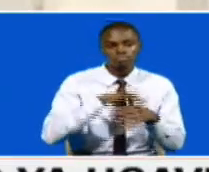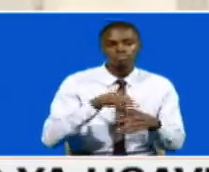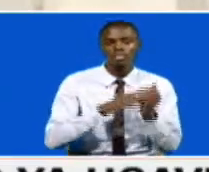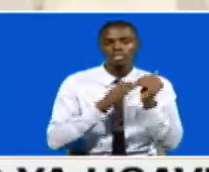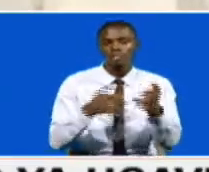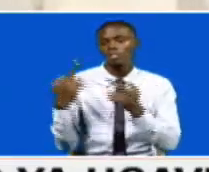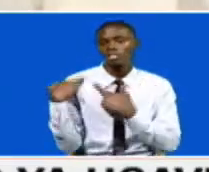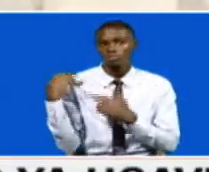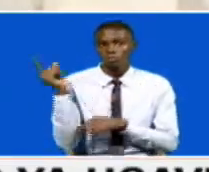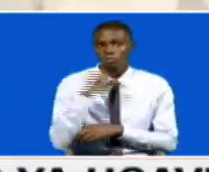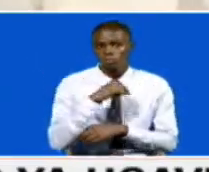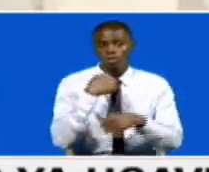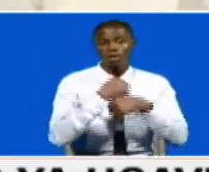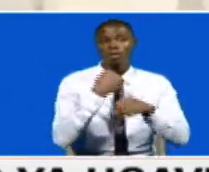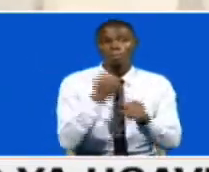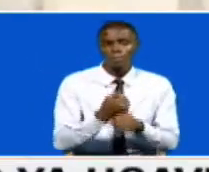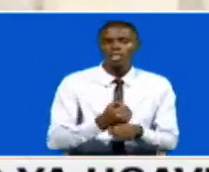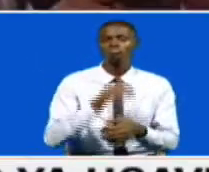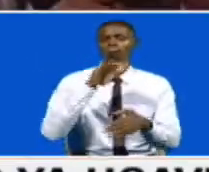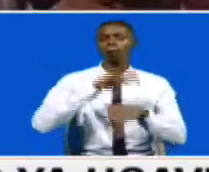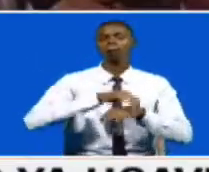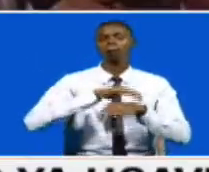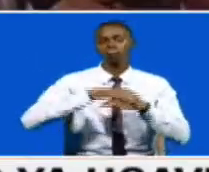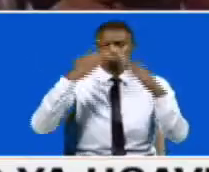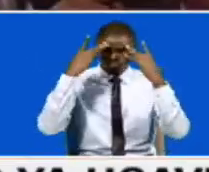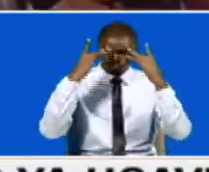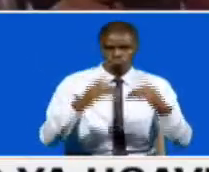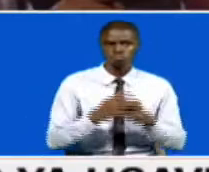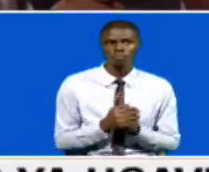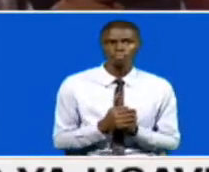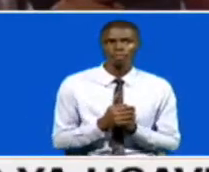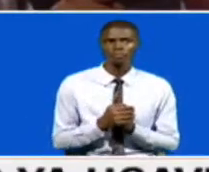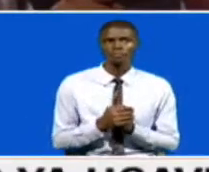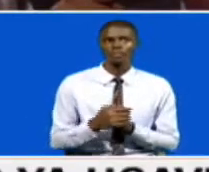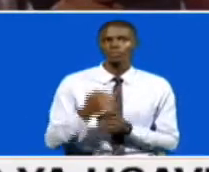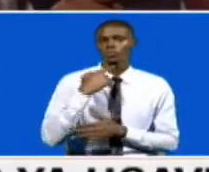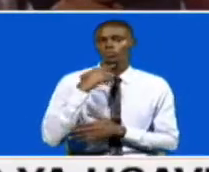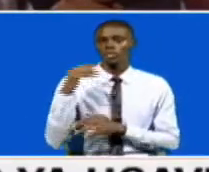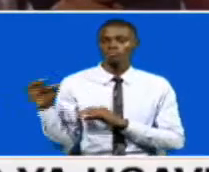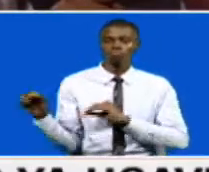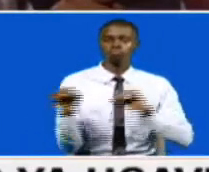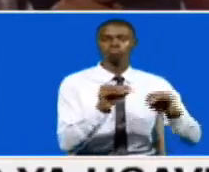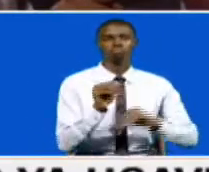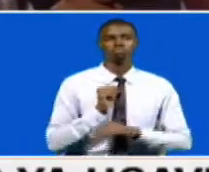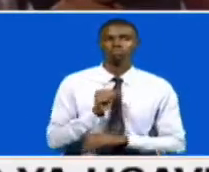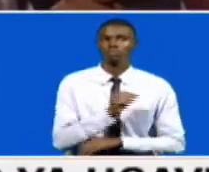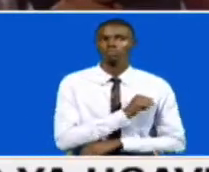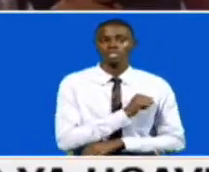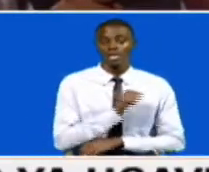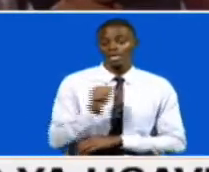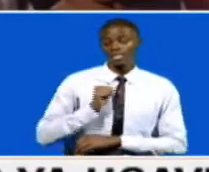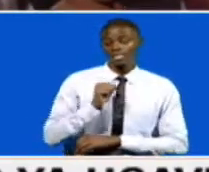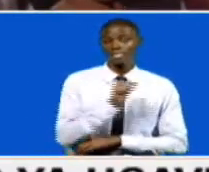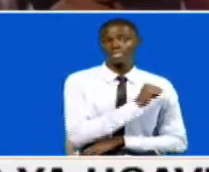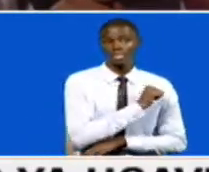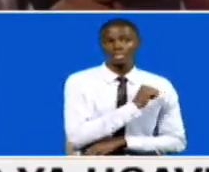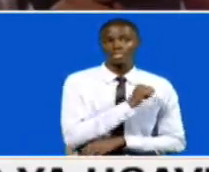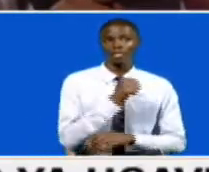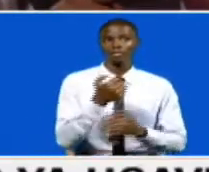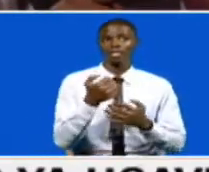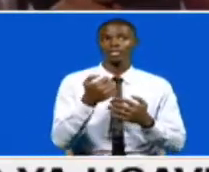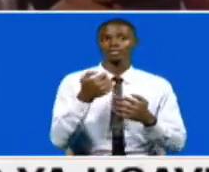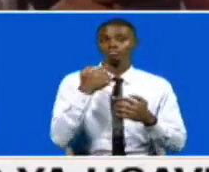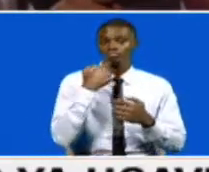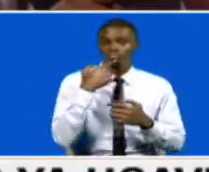responsible, and make a fair decision. We are therefore proceeding to Senate so that Senate can also pronounce